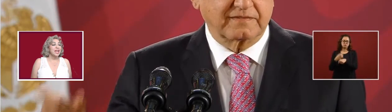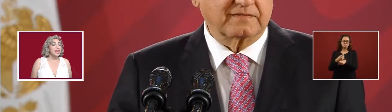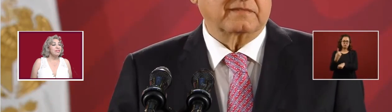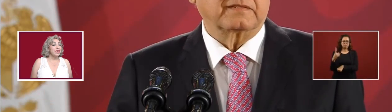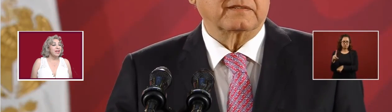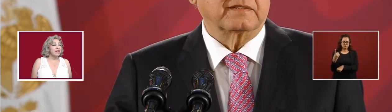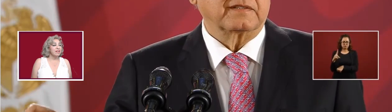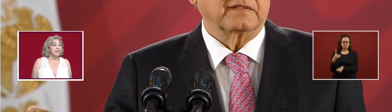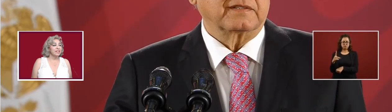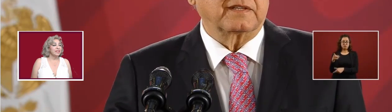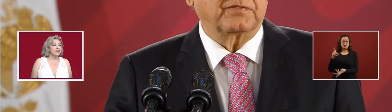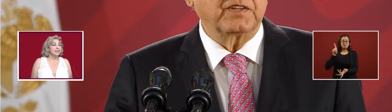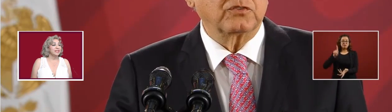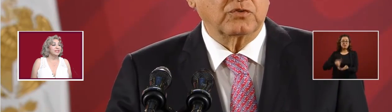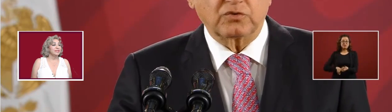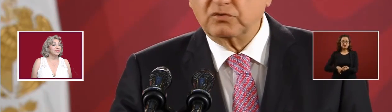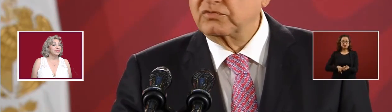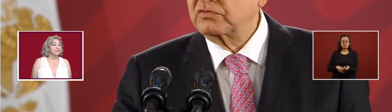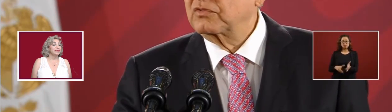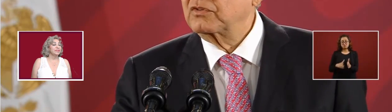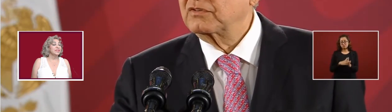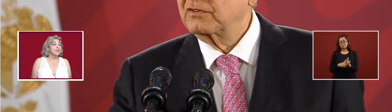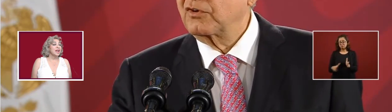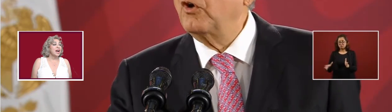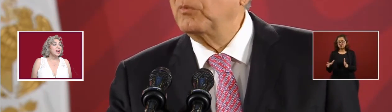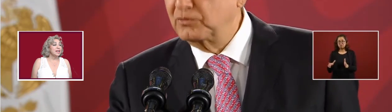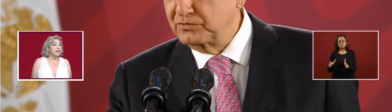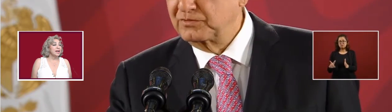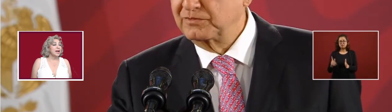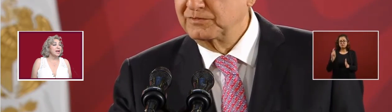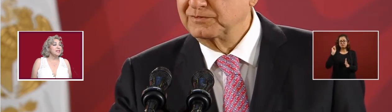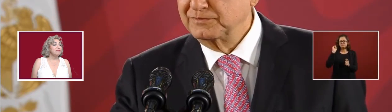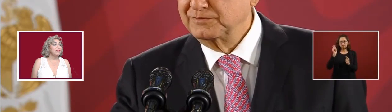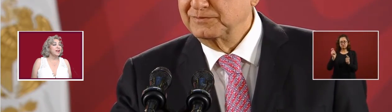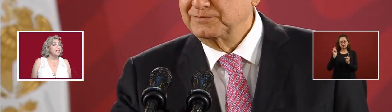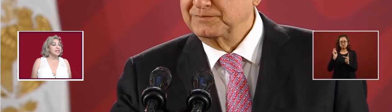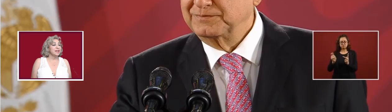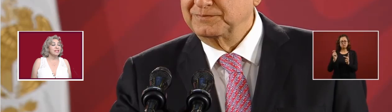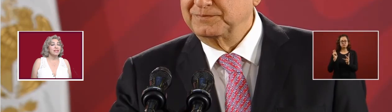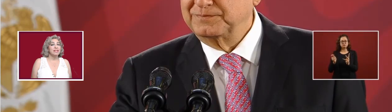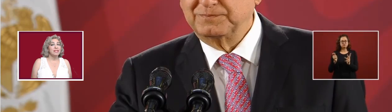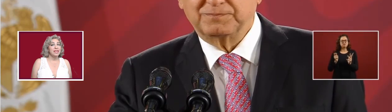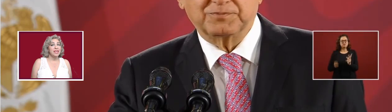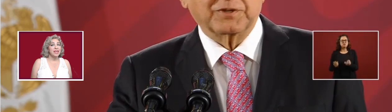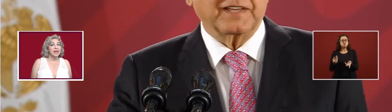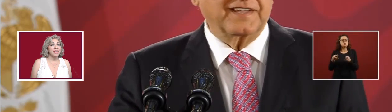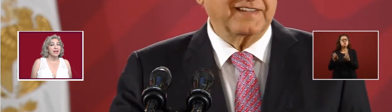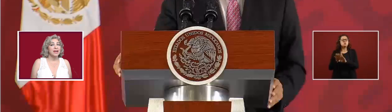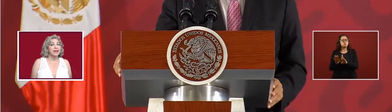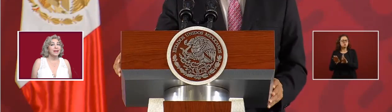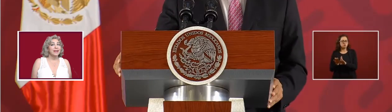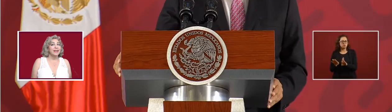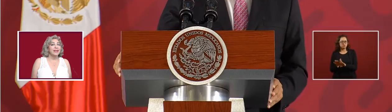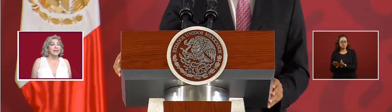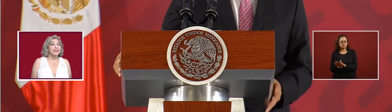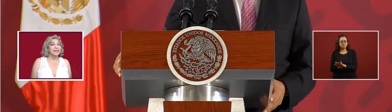And there, I, I defined the, uh,